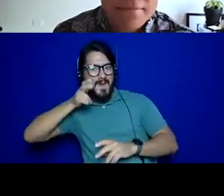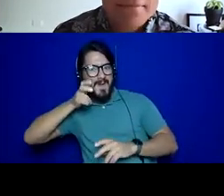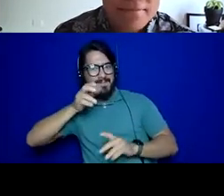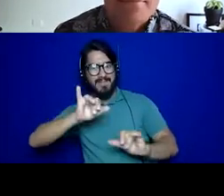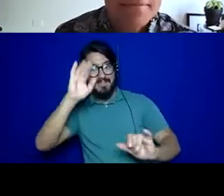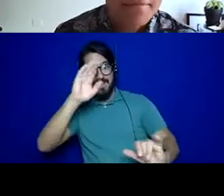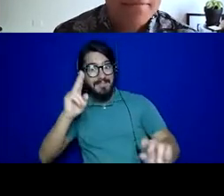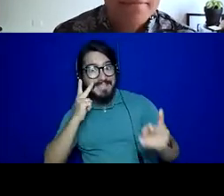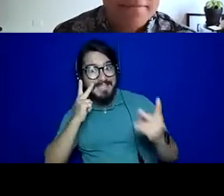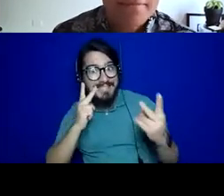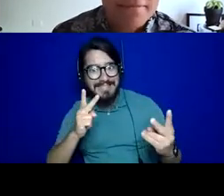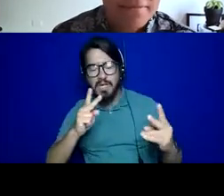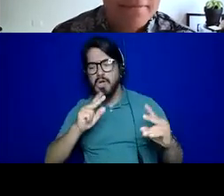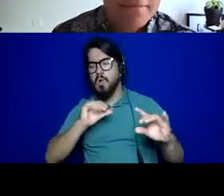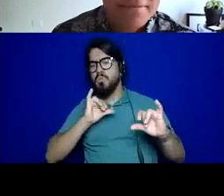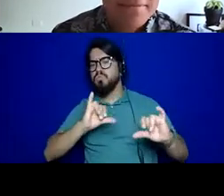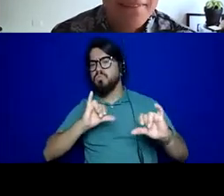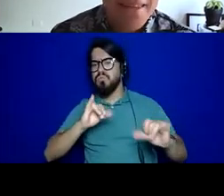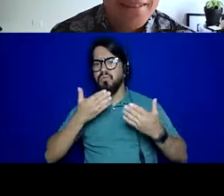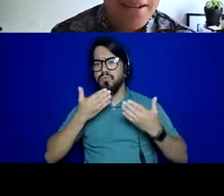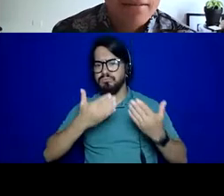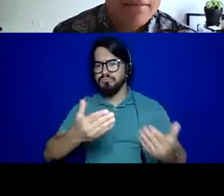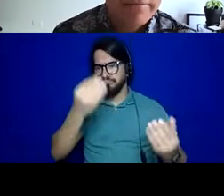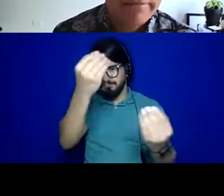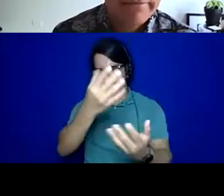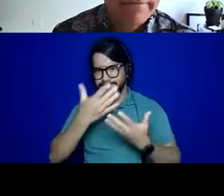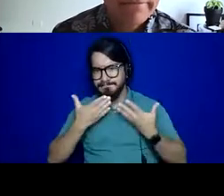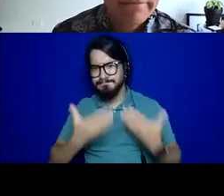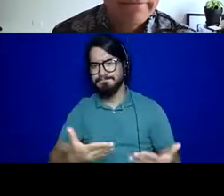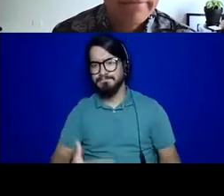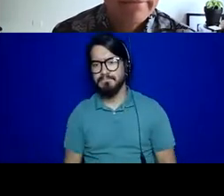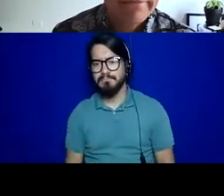before. Thank you. Thanks.